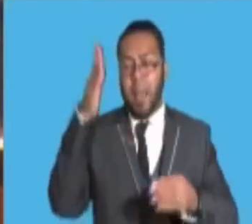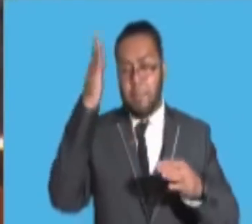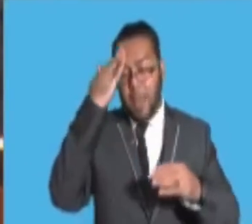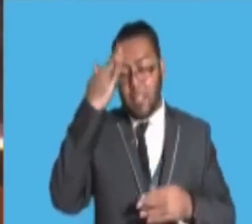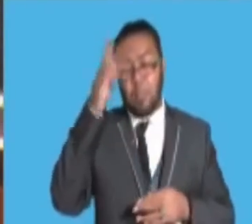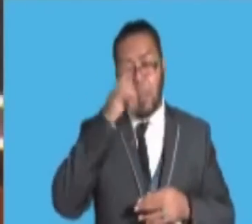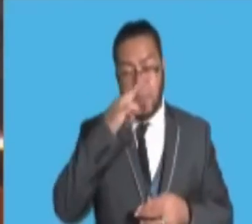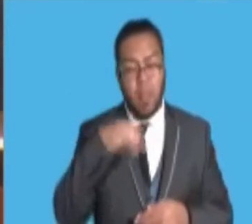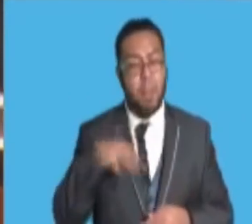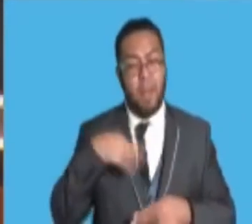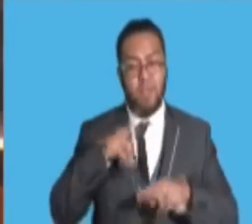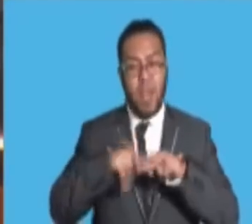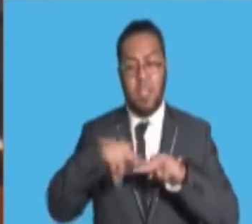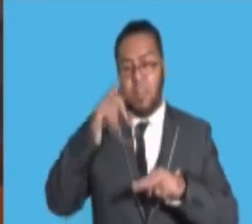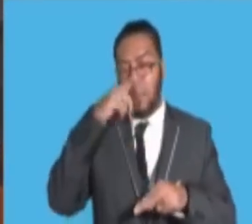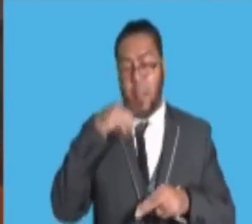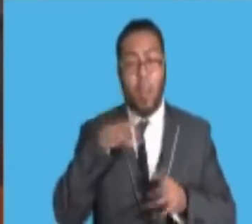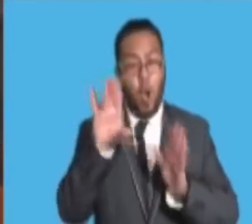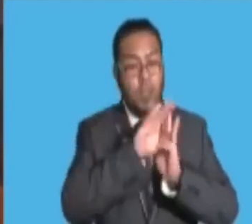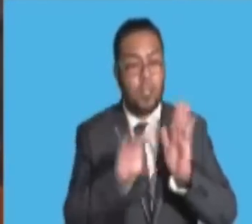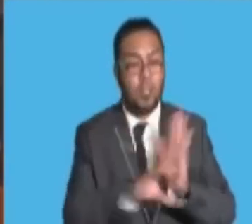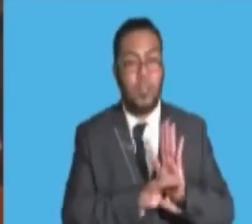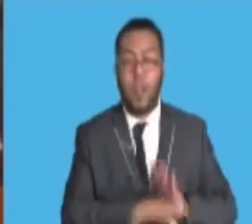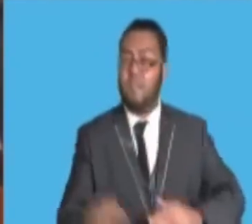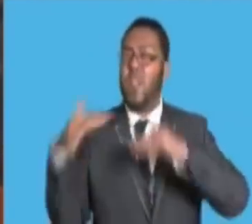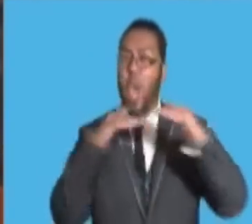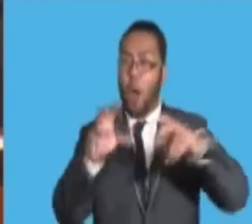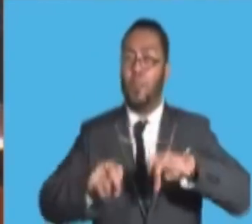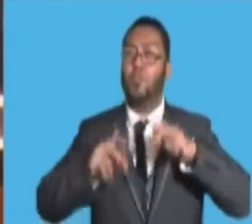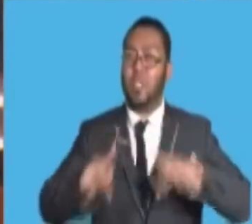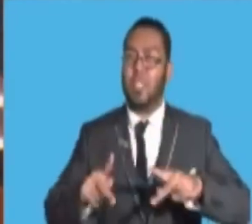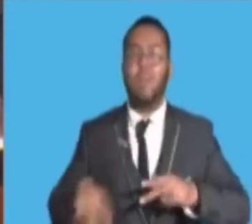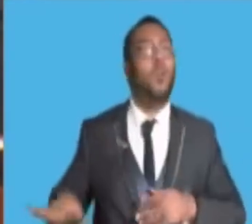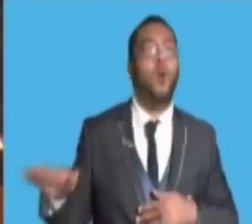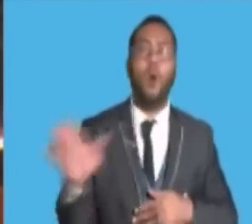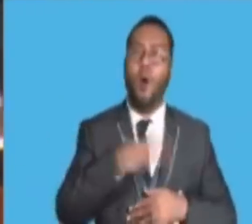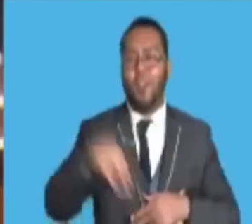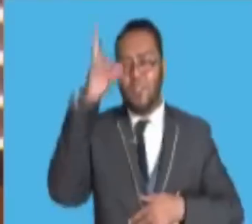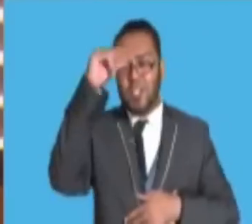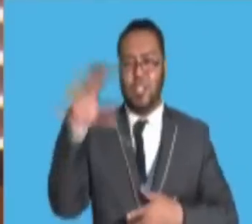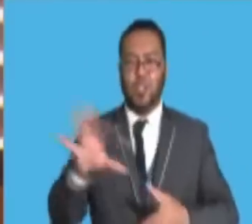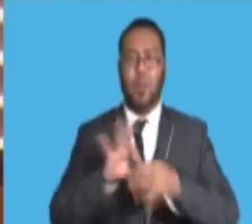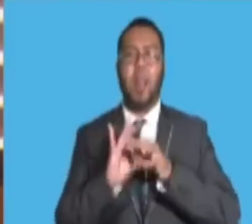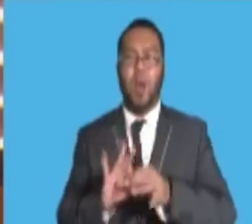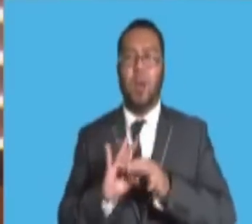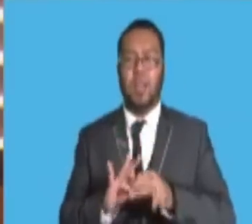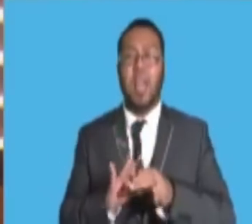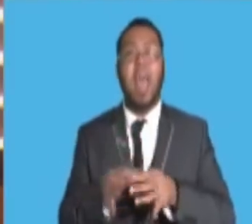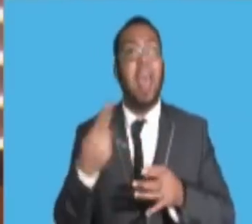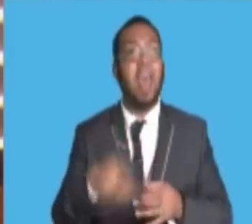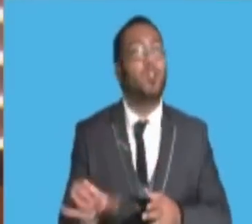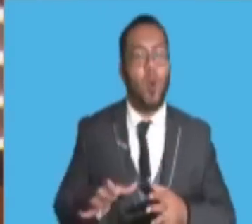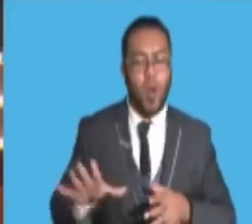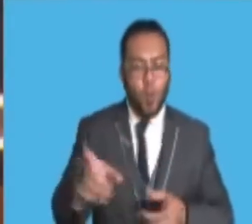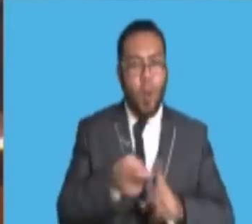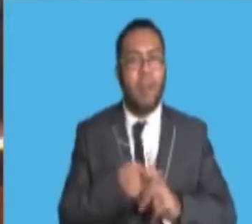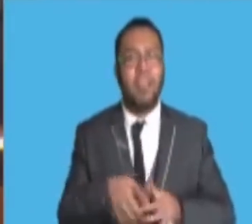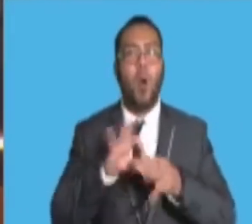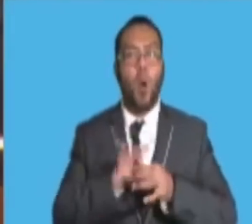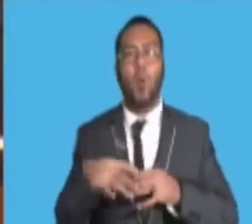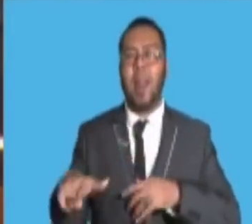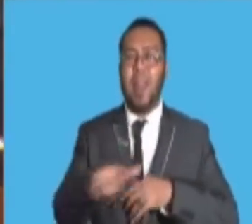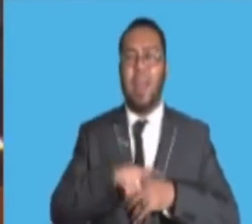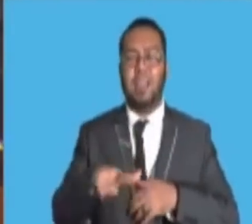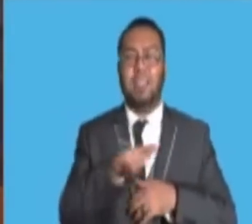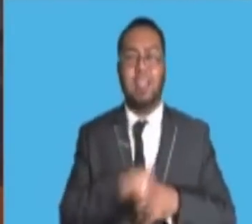people. The Constitution also provides the fair opportunity for all Fijians to belong and to acquire and own land and properties